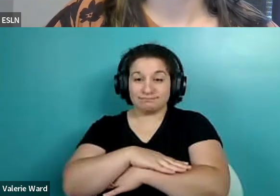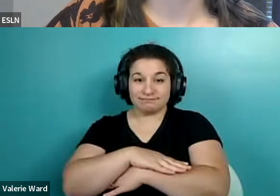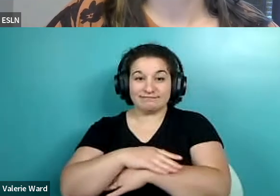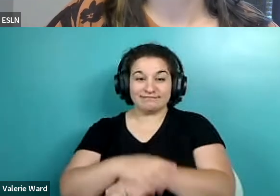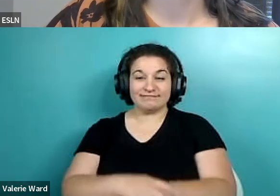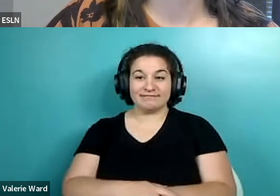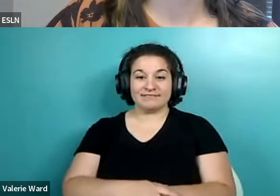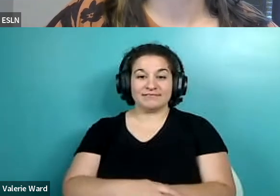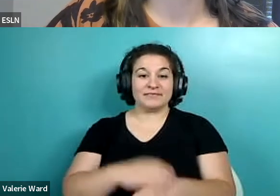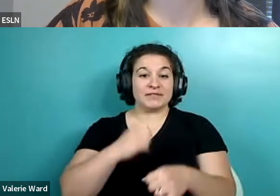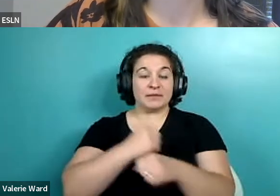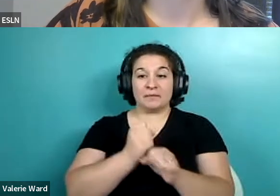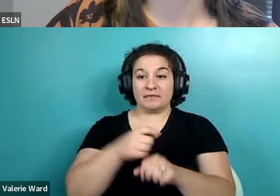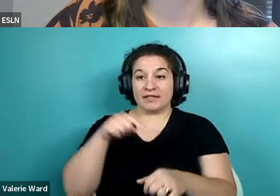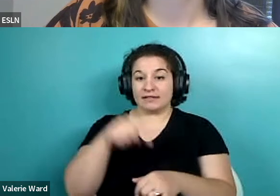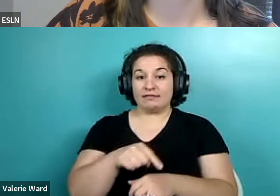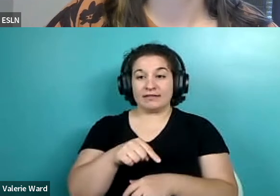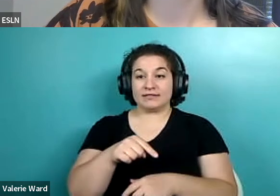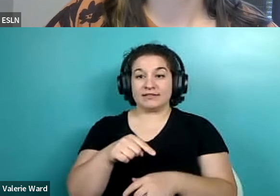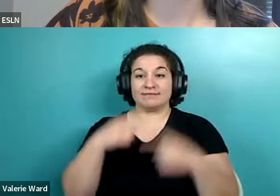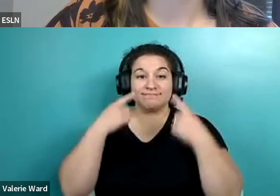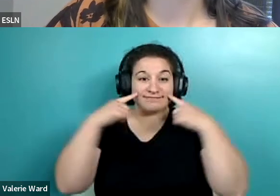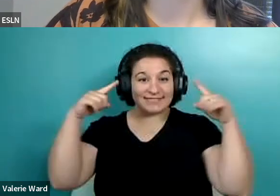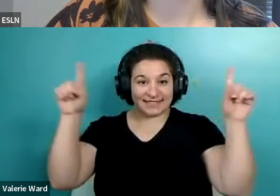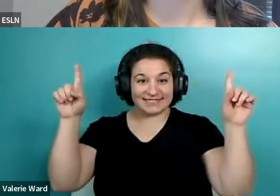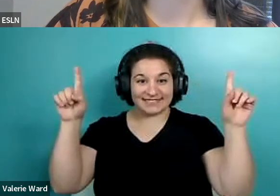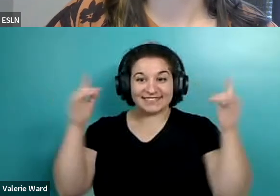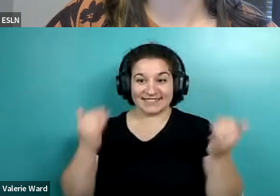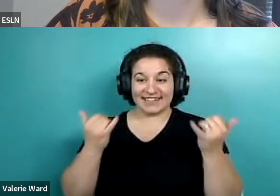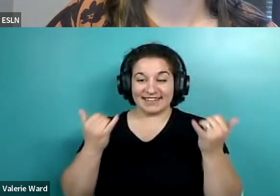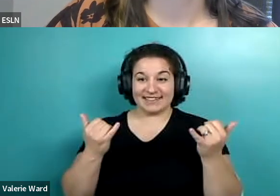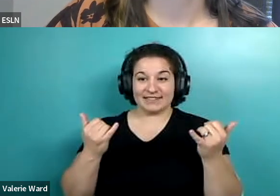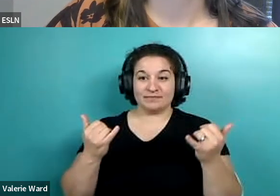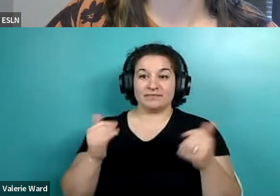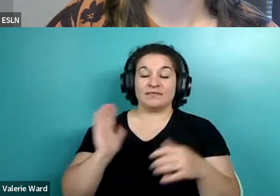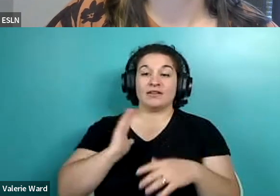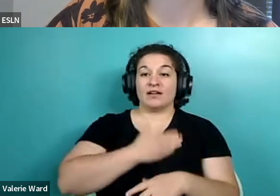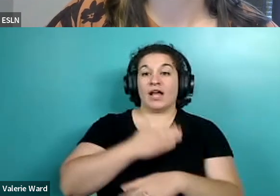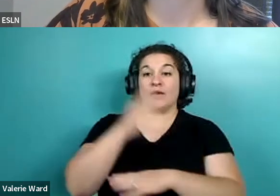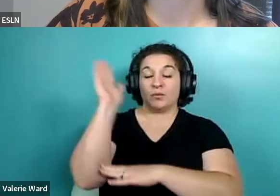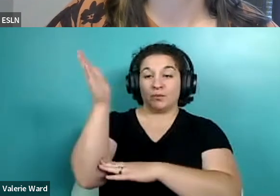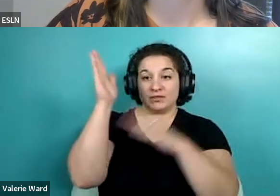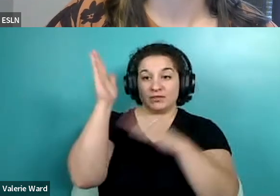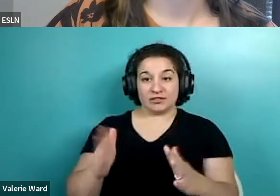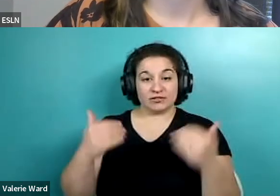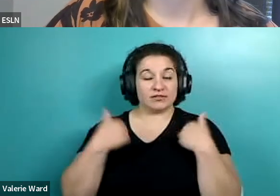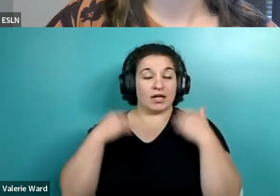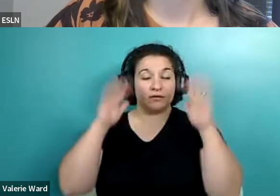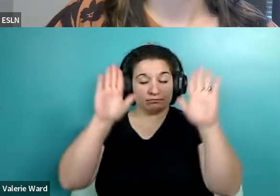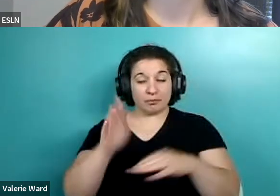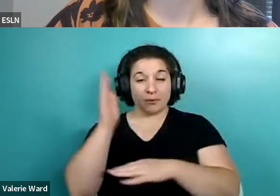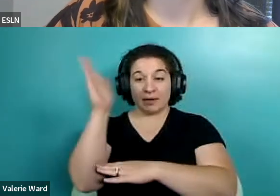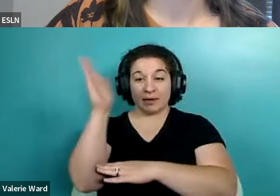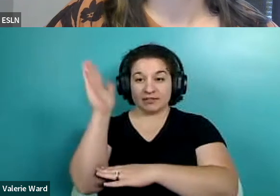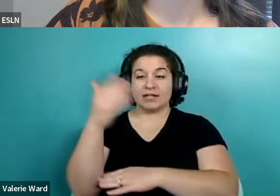making this symposium the success that it is. And our presenters who had great presentations, thank you